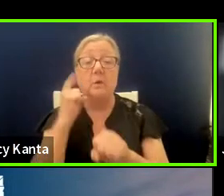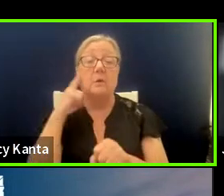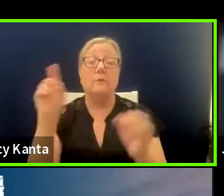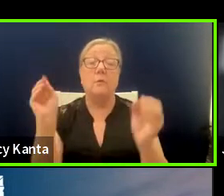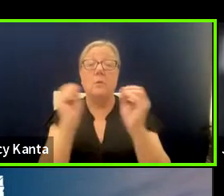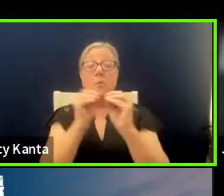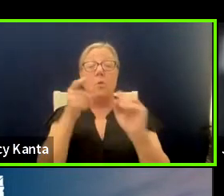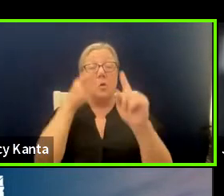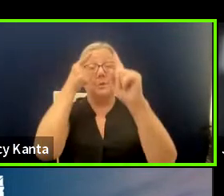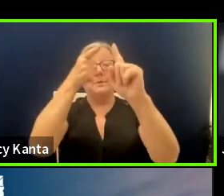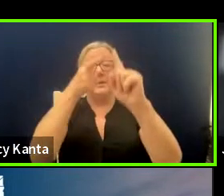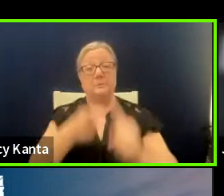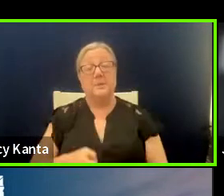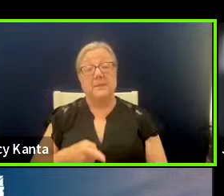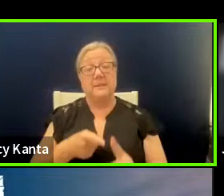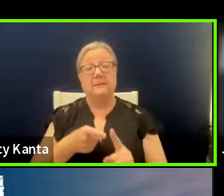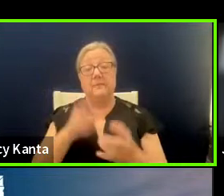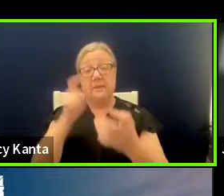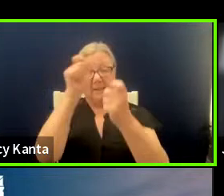each of those.